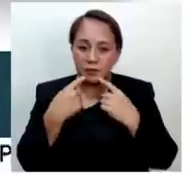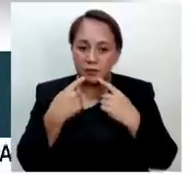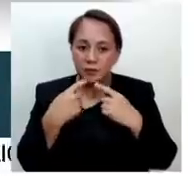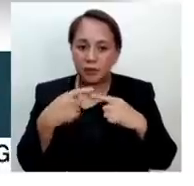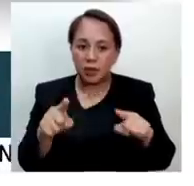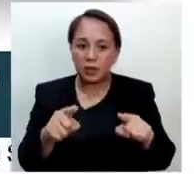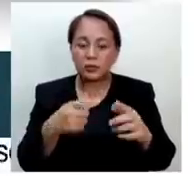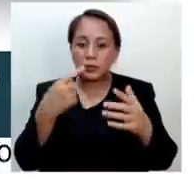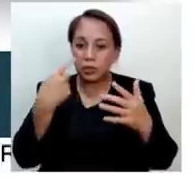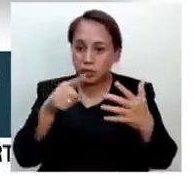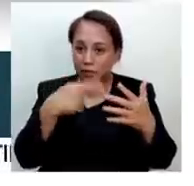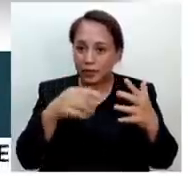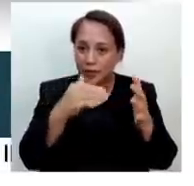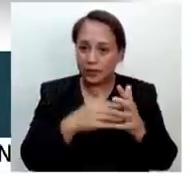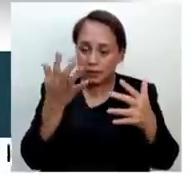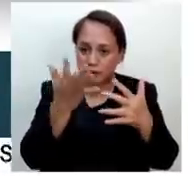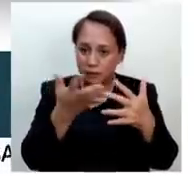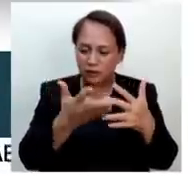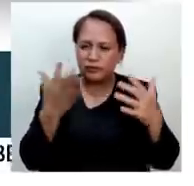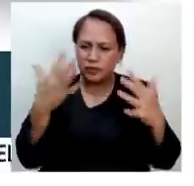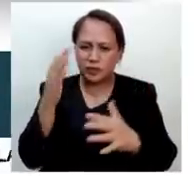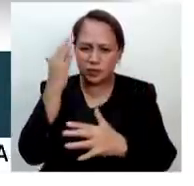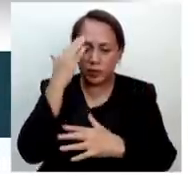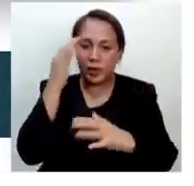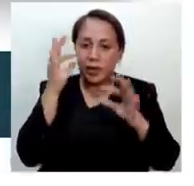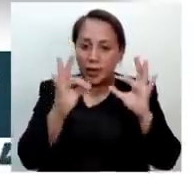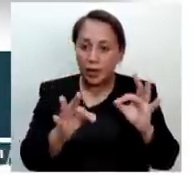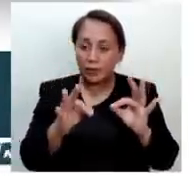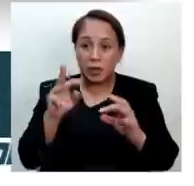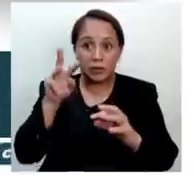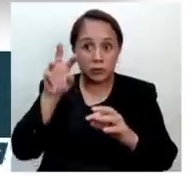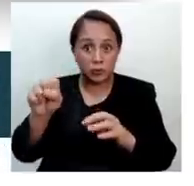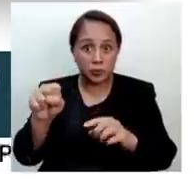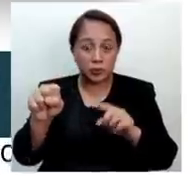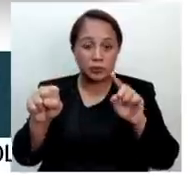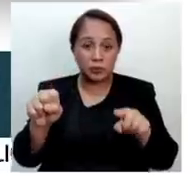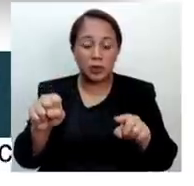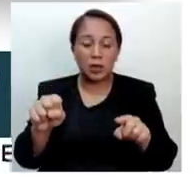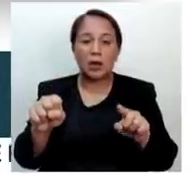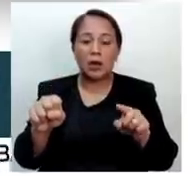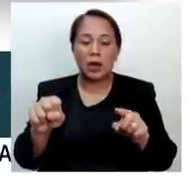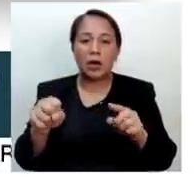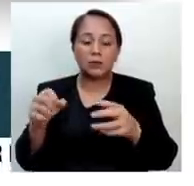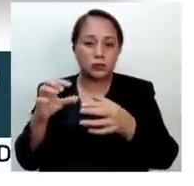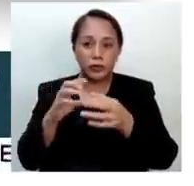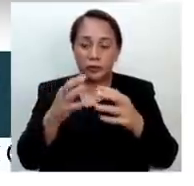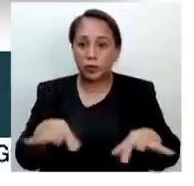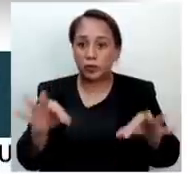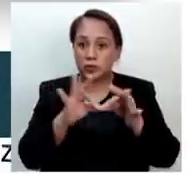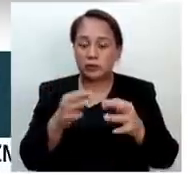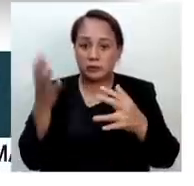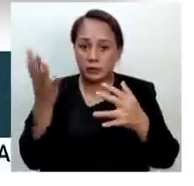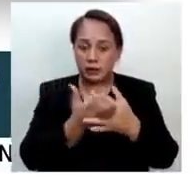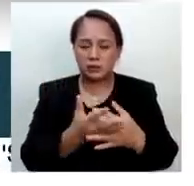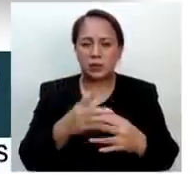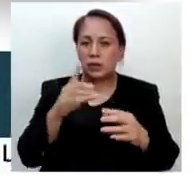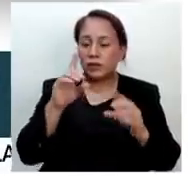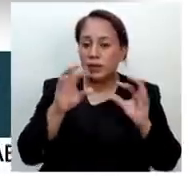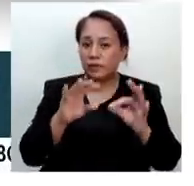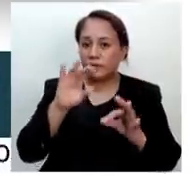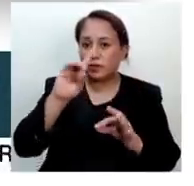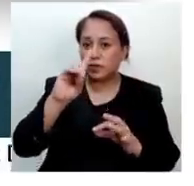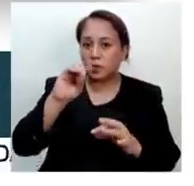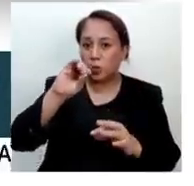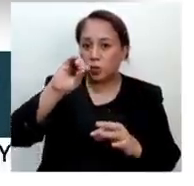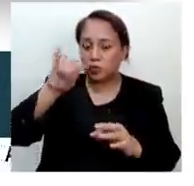at the case and they know for a fact that this testimony is making a dent on their case. And will the Department of Justice now do the right thing